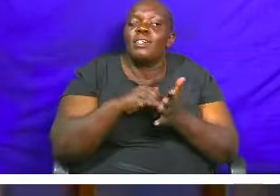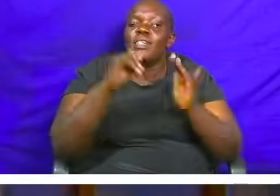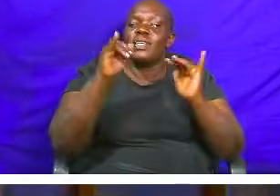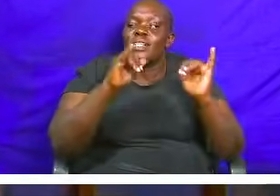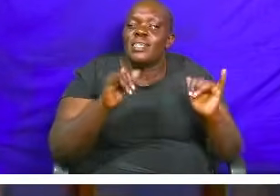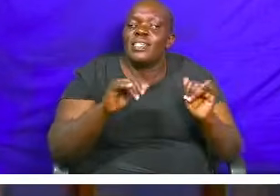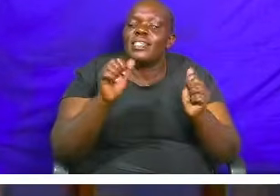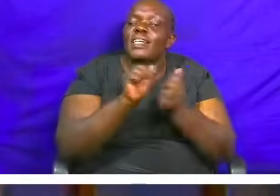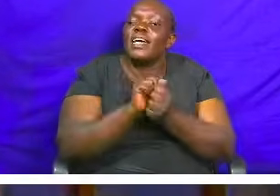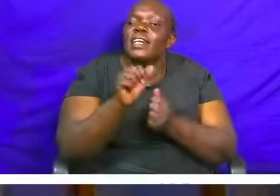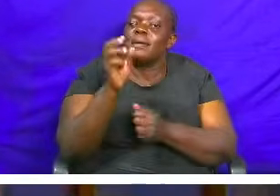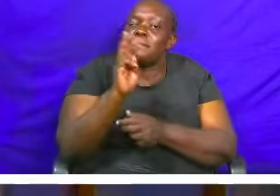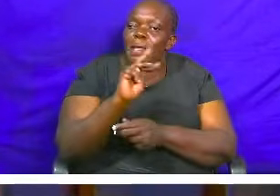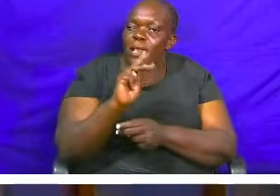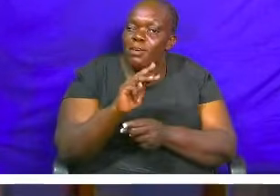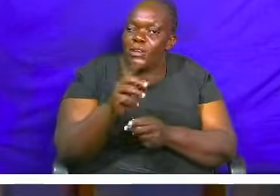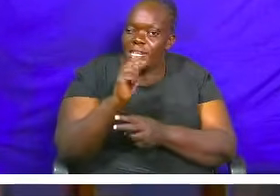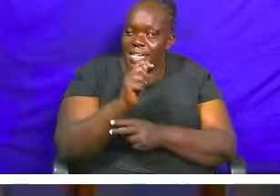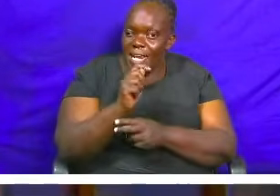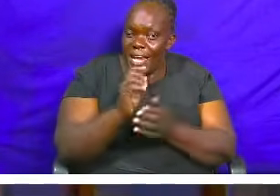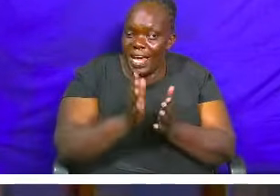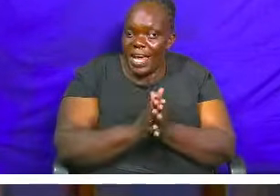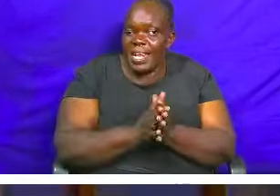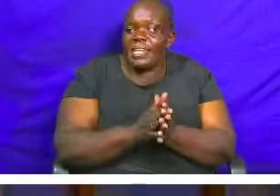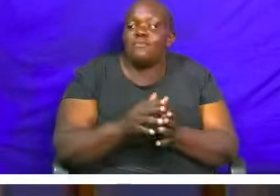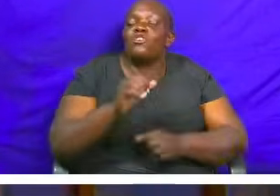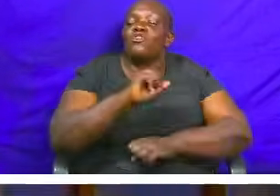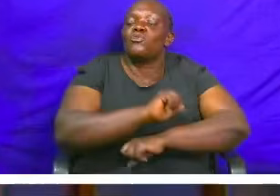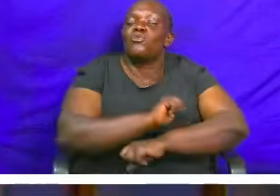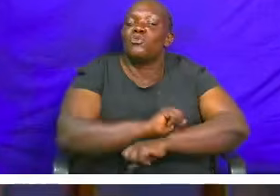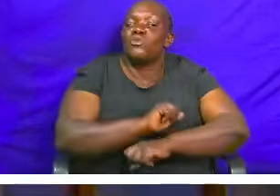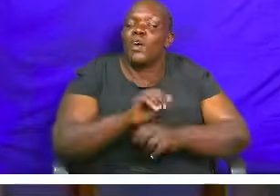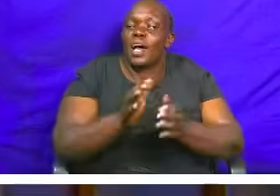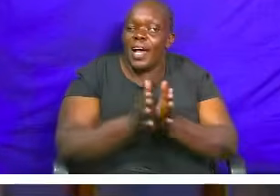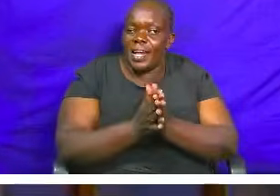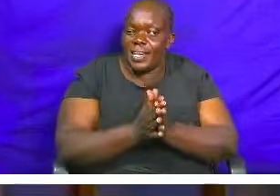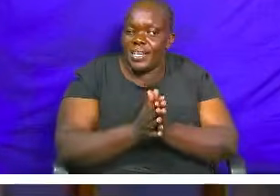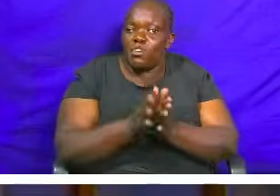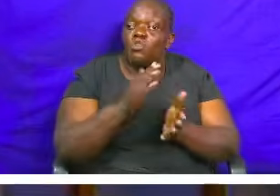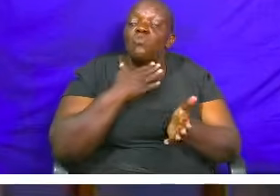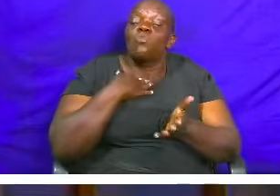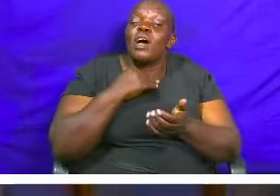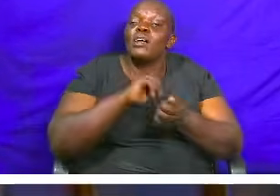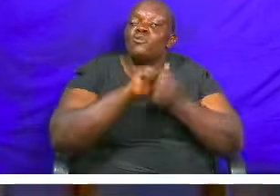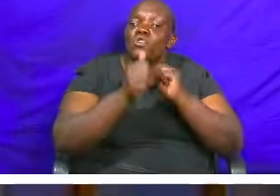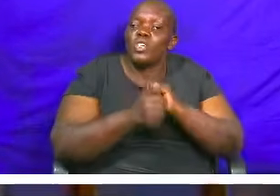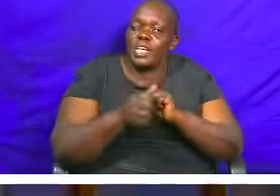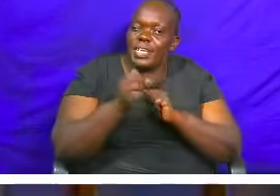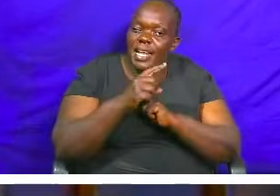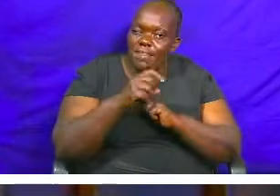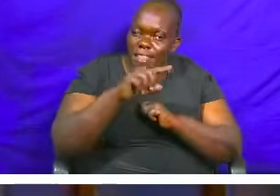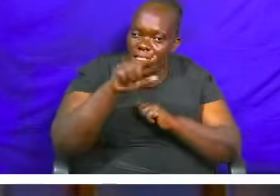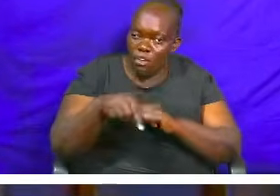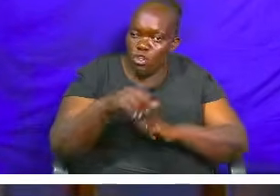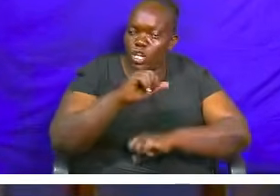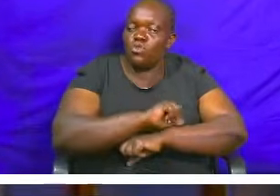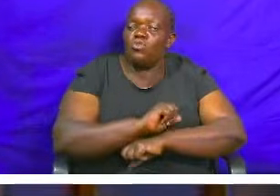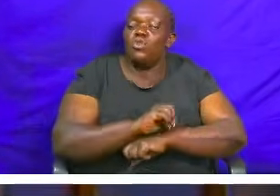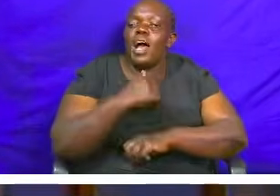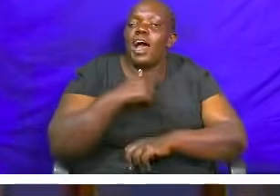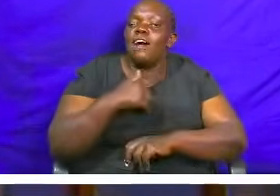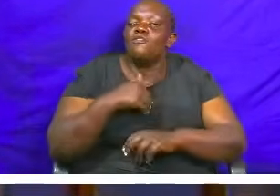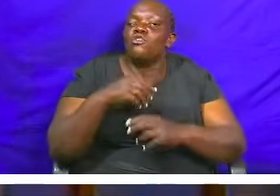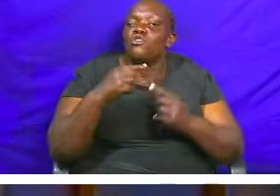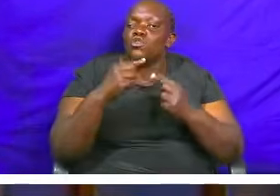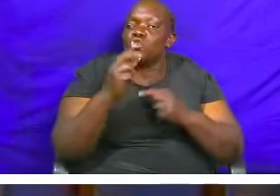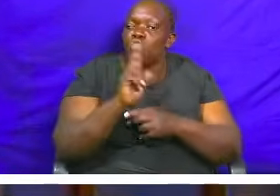million subsidized cylinders, LPG for schools. I think we want to convert the 11,000 schools that we have to the use of